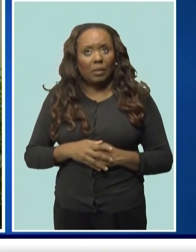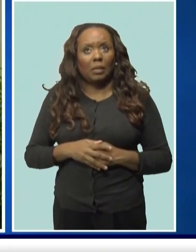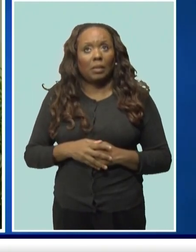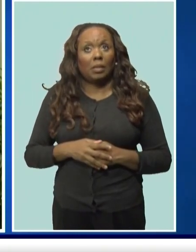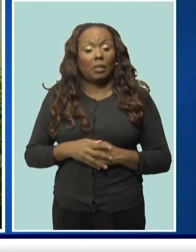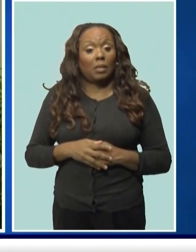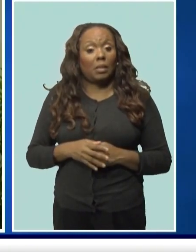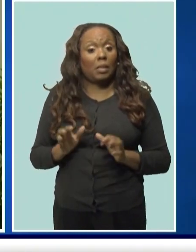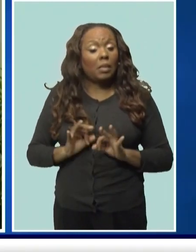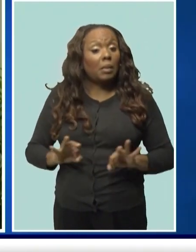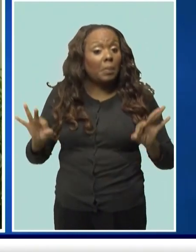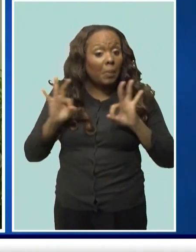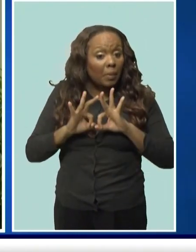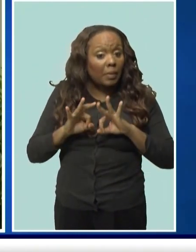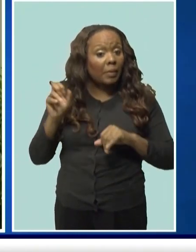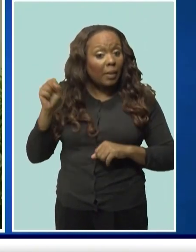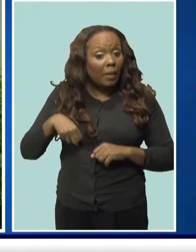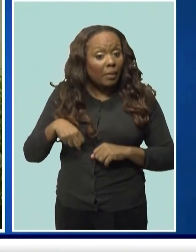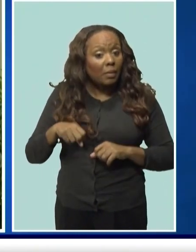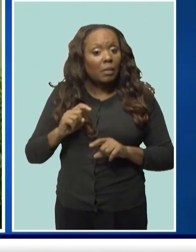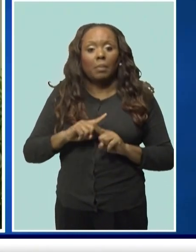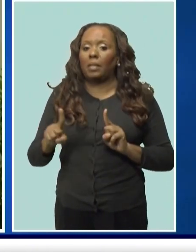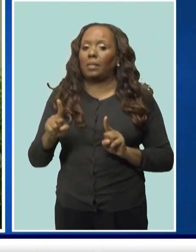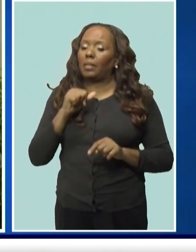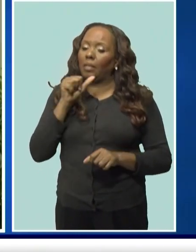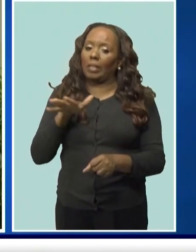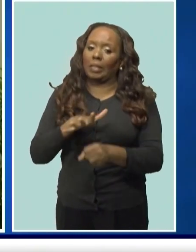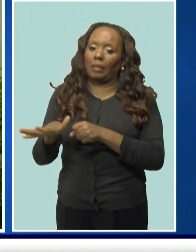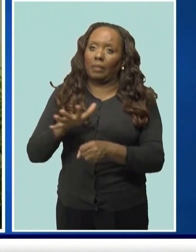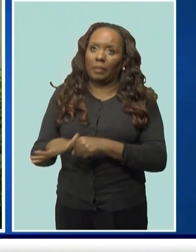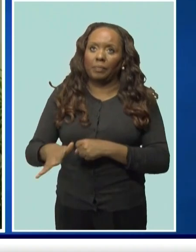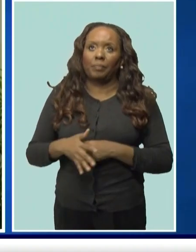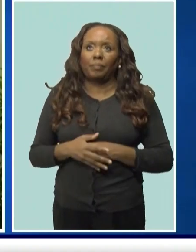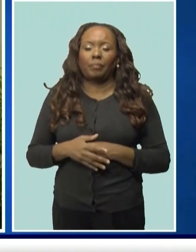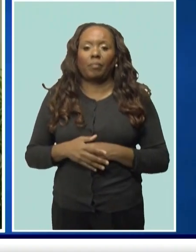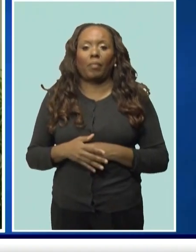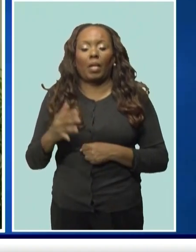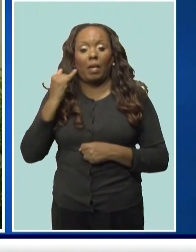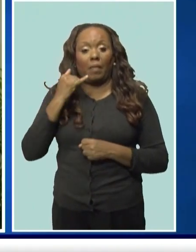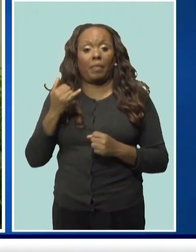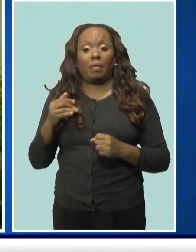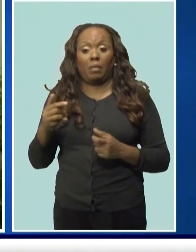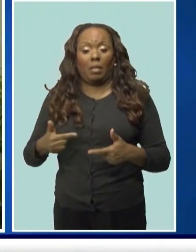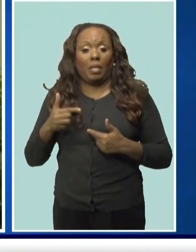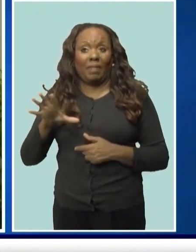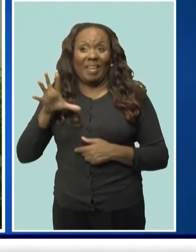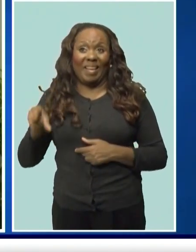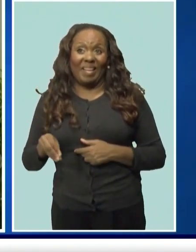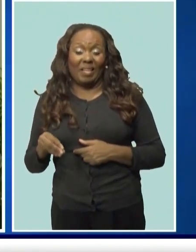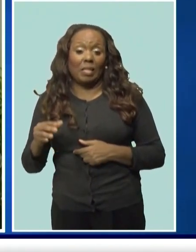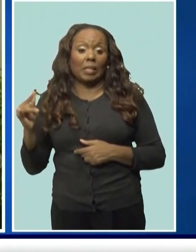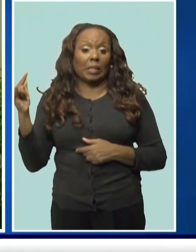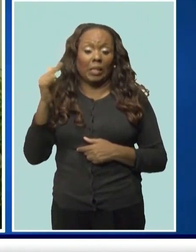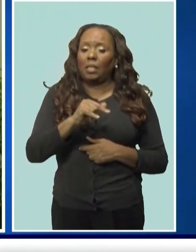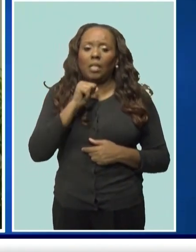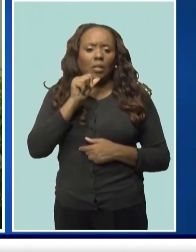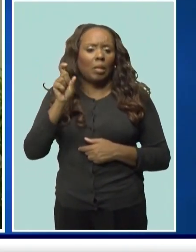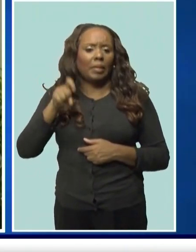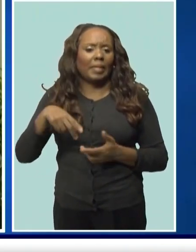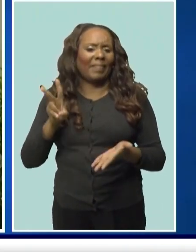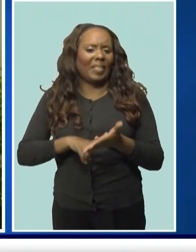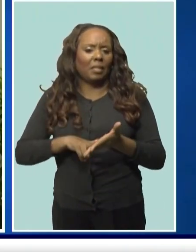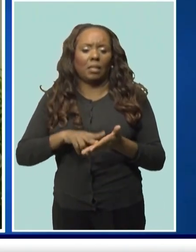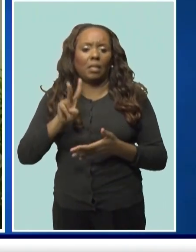sufficient. Because invariably, if you want to fly from the continent, even though you don't need a visa to come here, and you have to go through